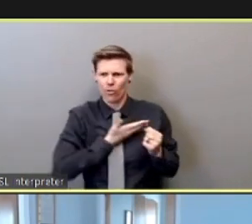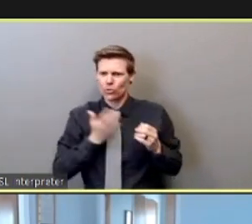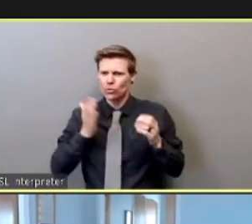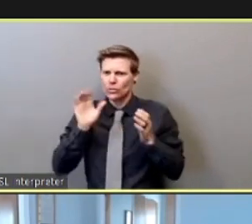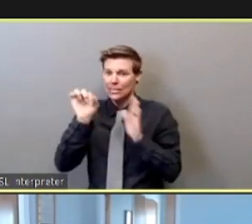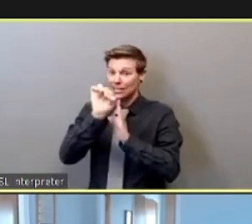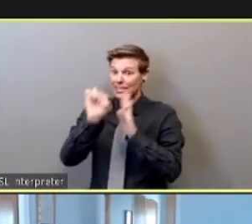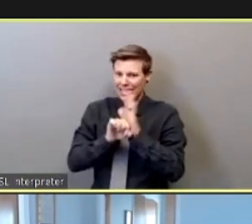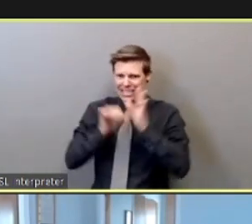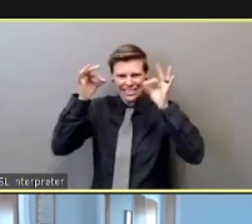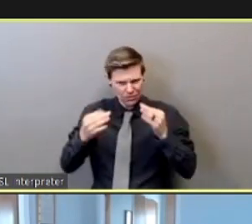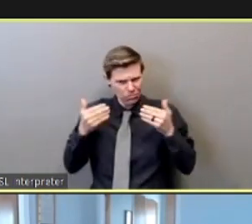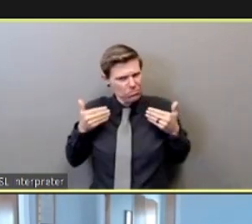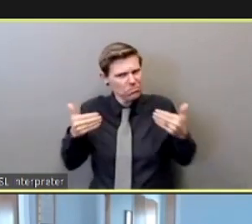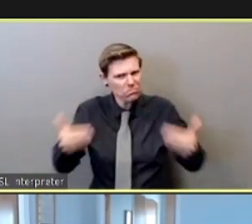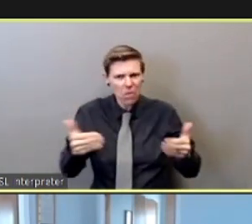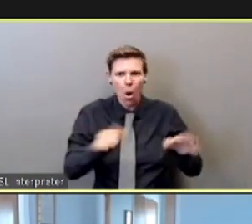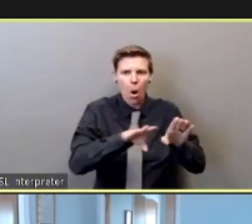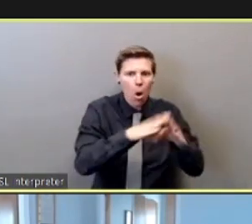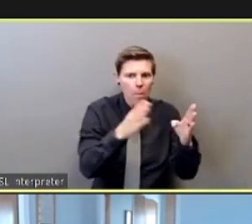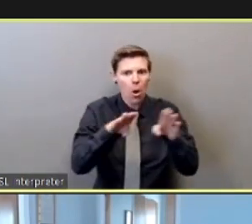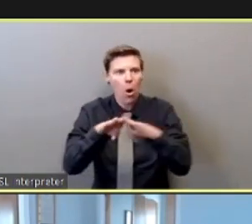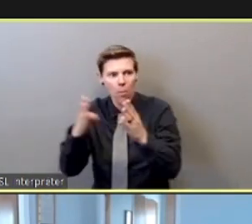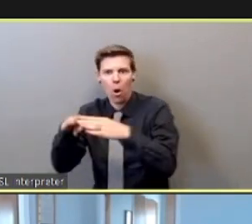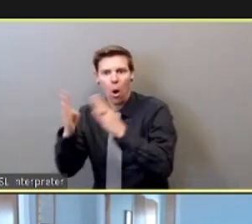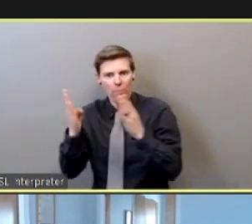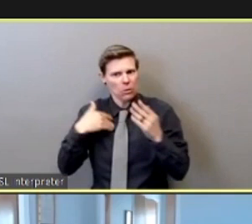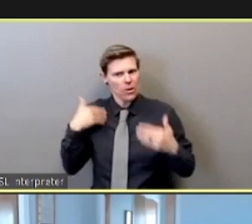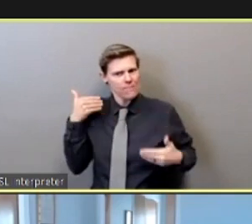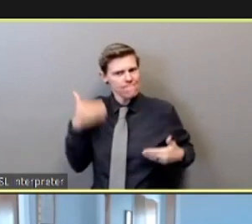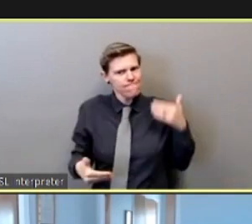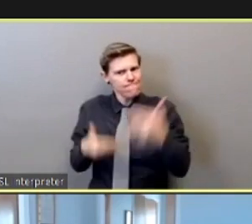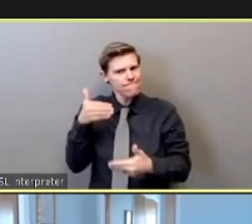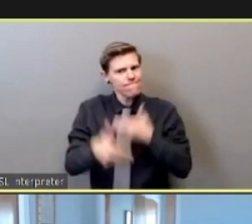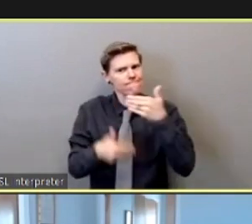on a faster timeline. Next slide.